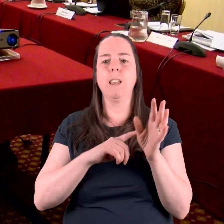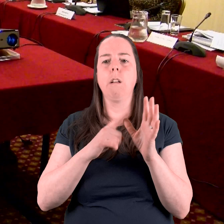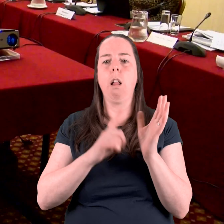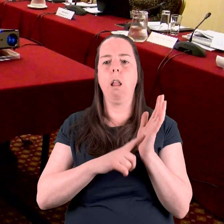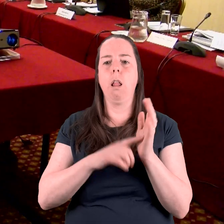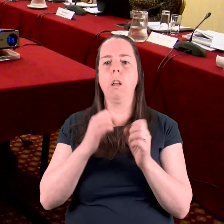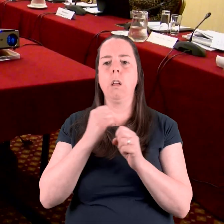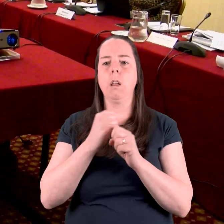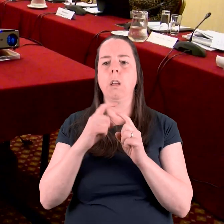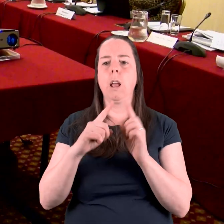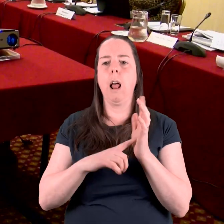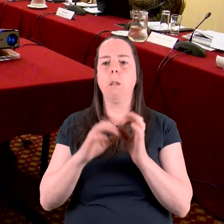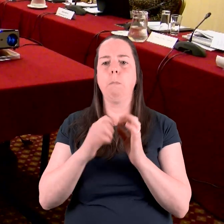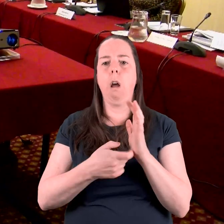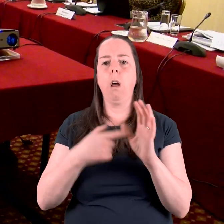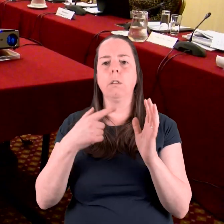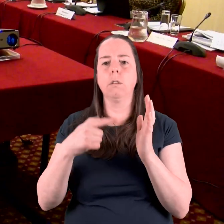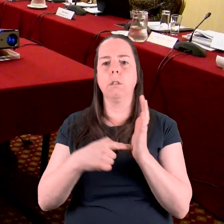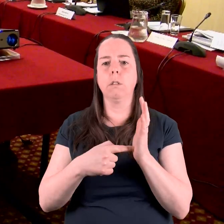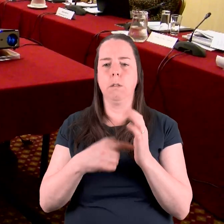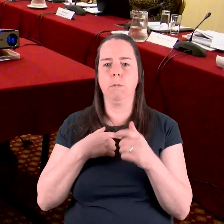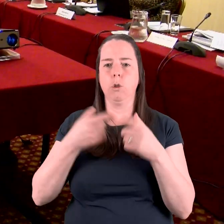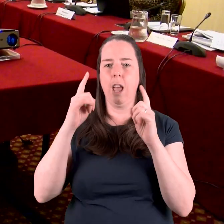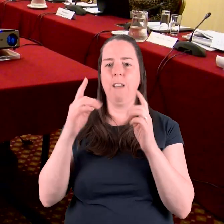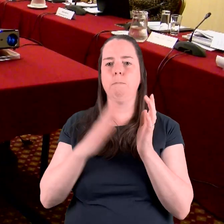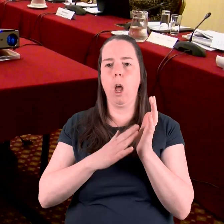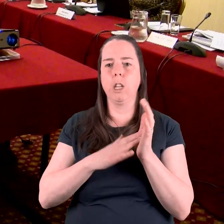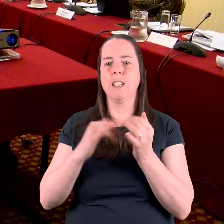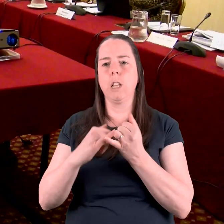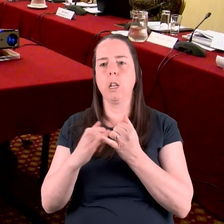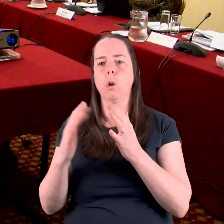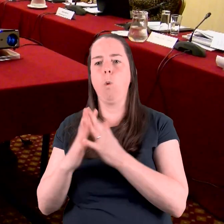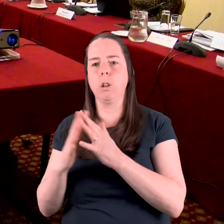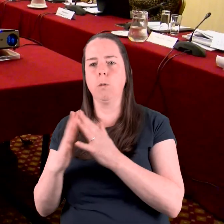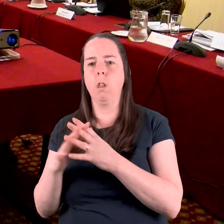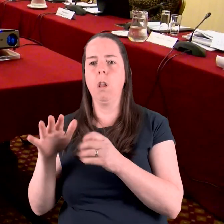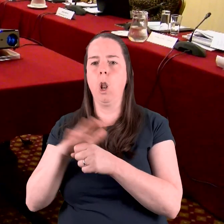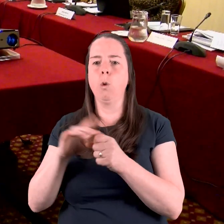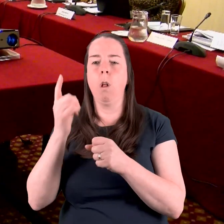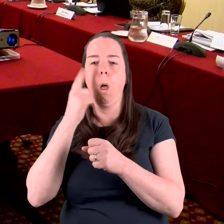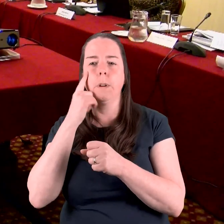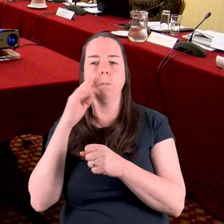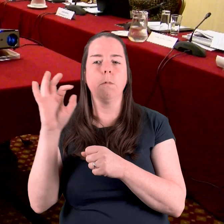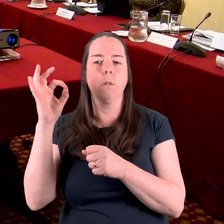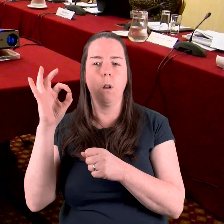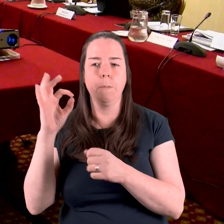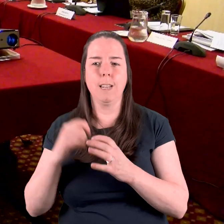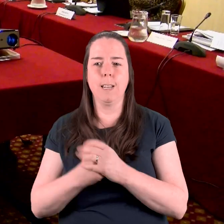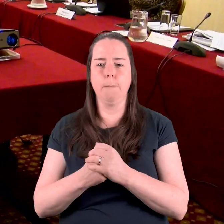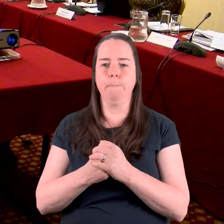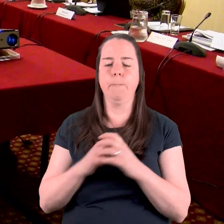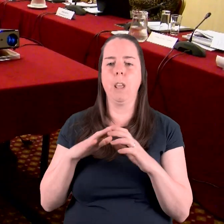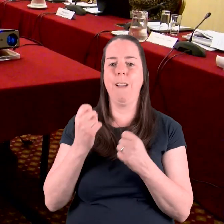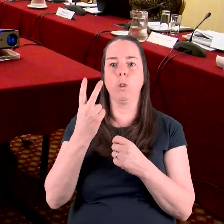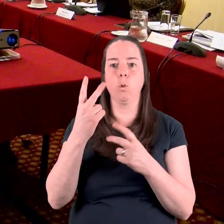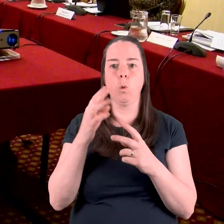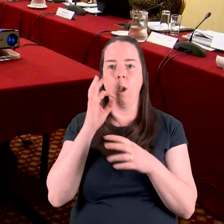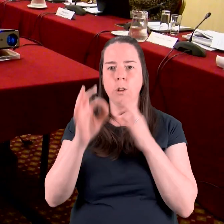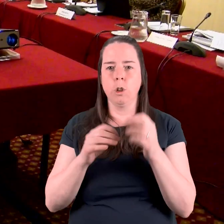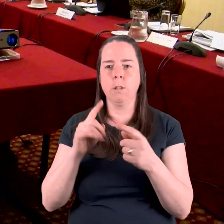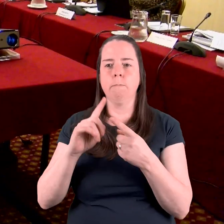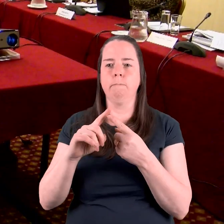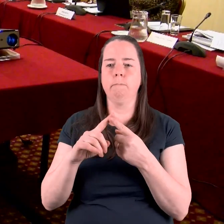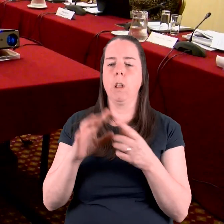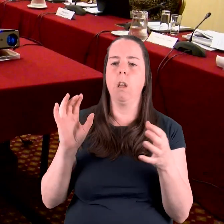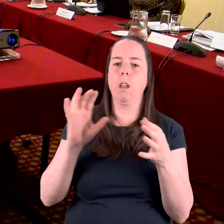some of you here. My name is Ale Gelbert. I'm the chair of Merton Sutton Wandsworth Local Optical Committee. So I have two questions. One